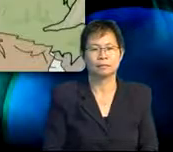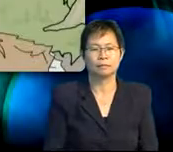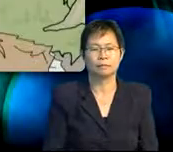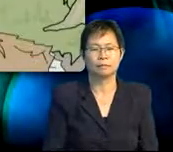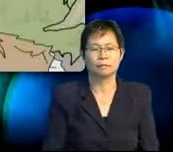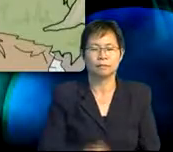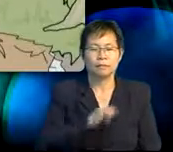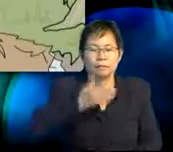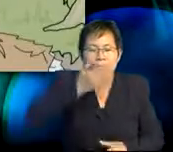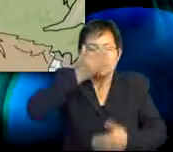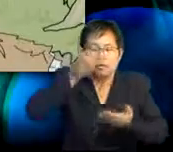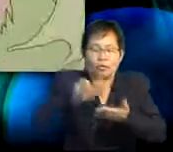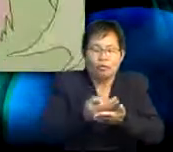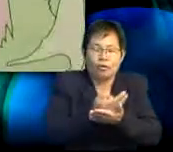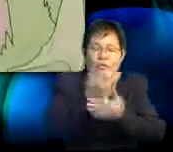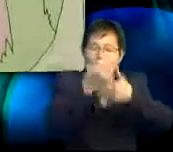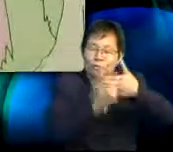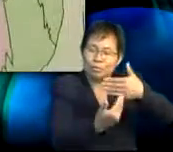I smell fresh bread.